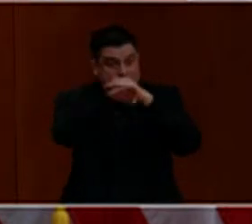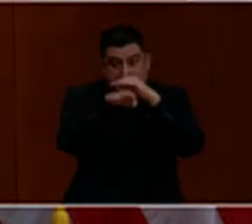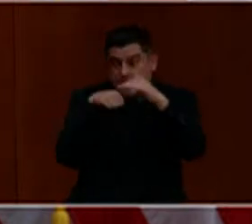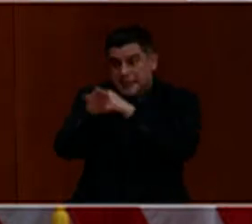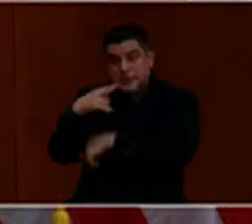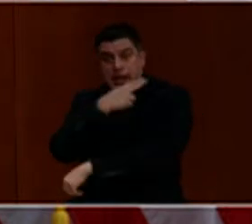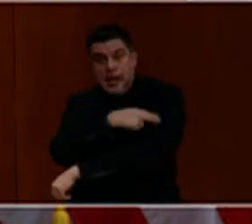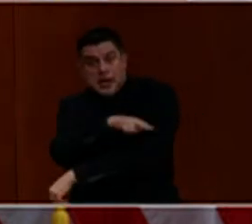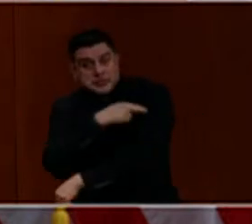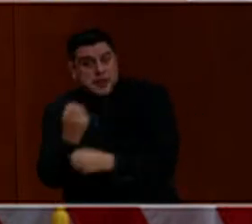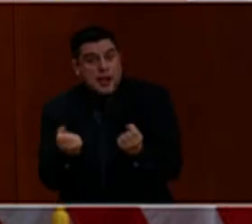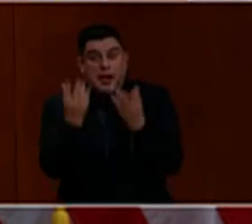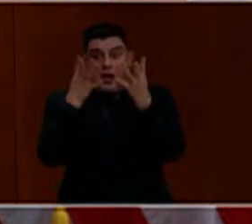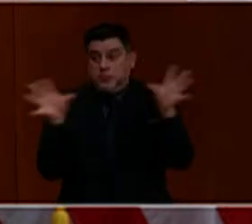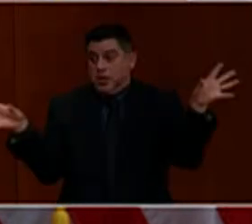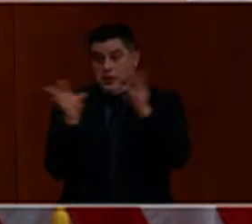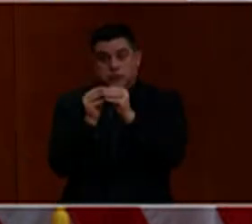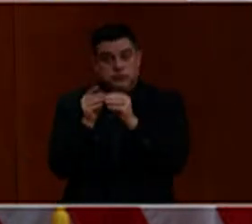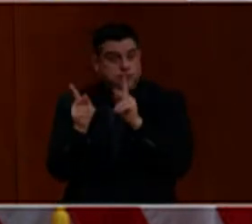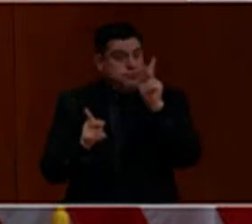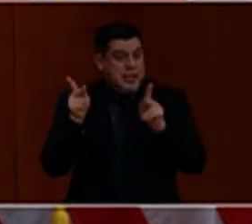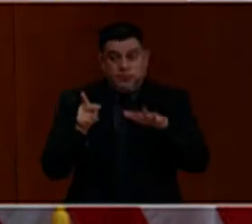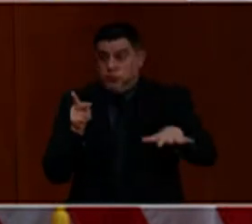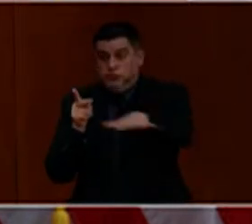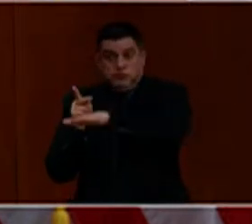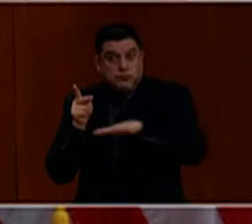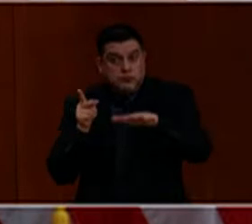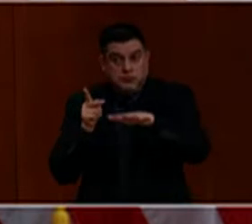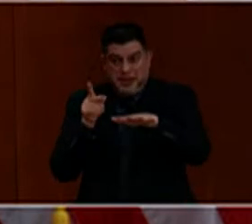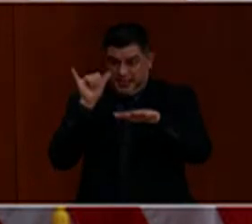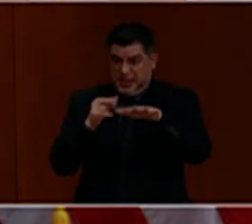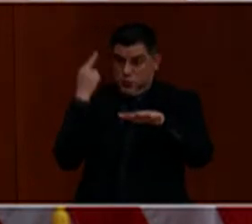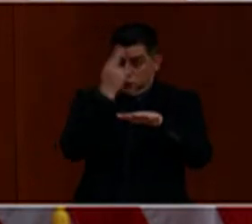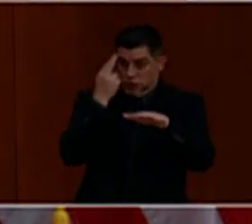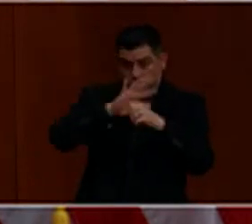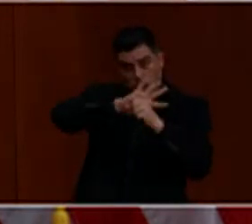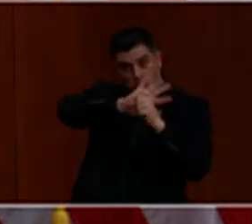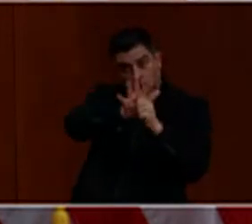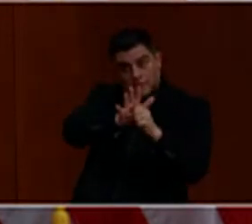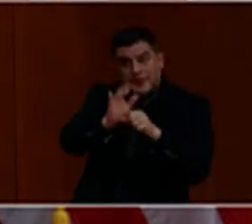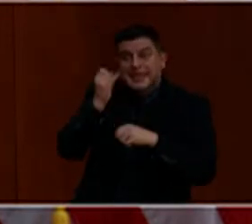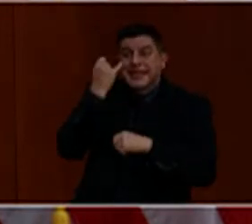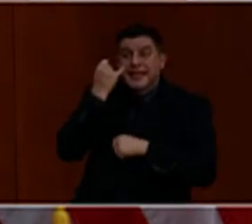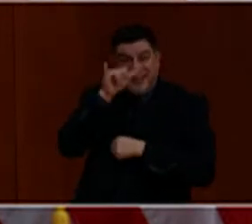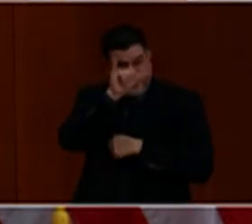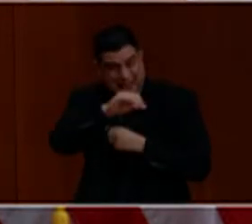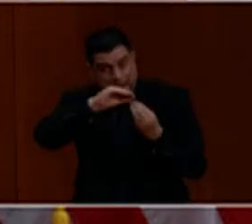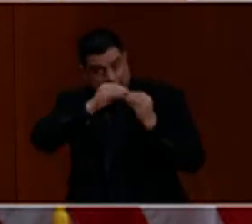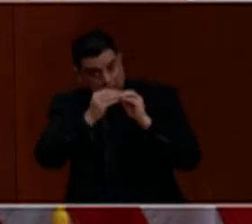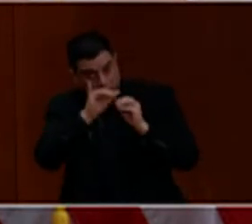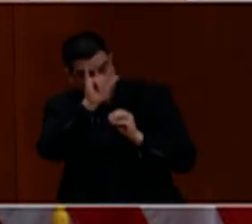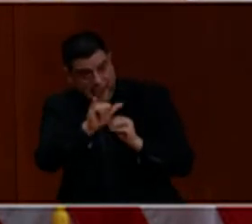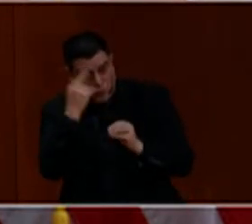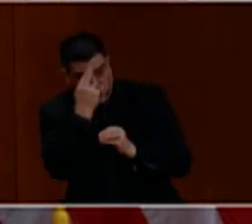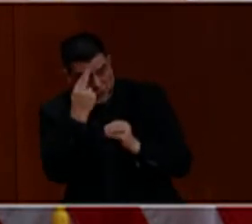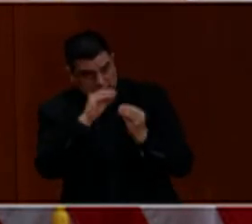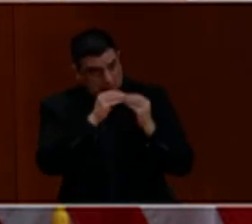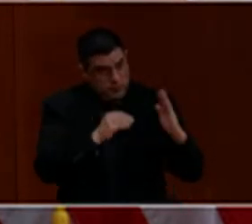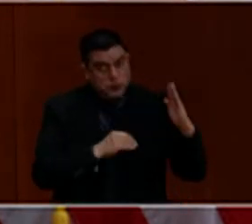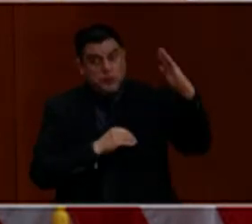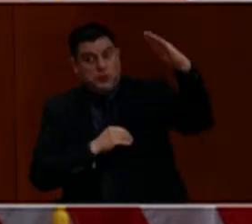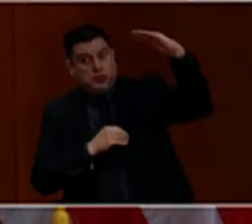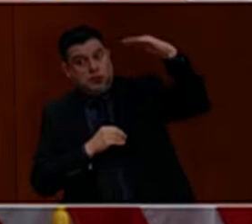not based on COVID-like illness. So when you see that decline, you're going to then see the hospital admissions decline,